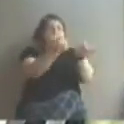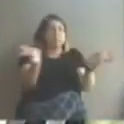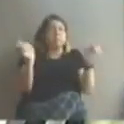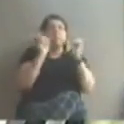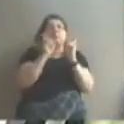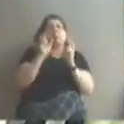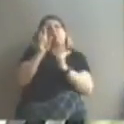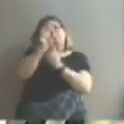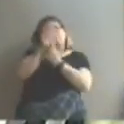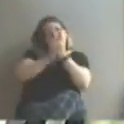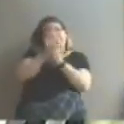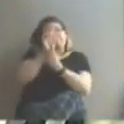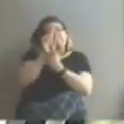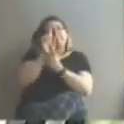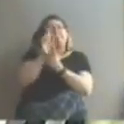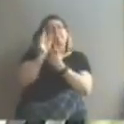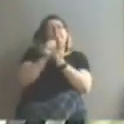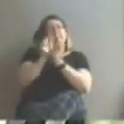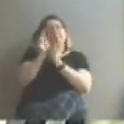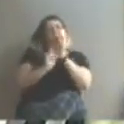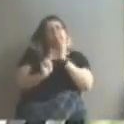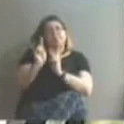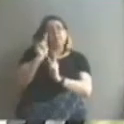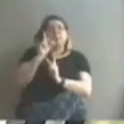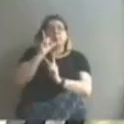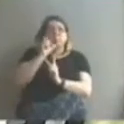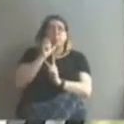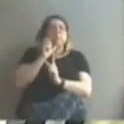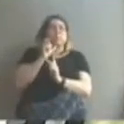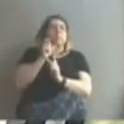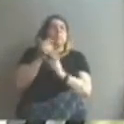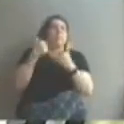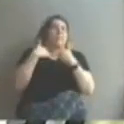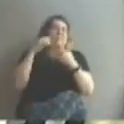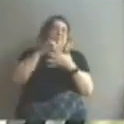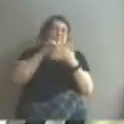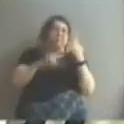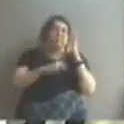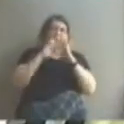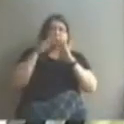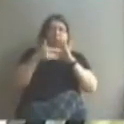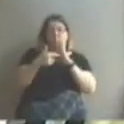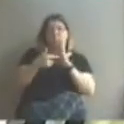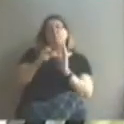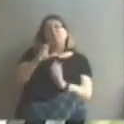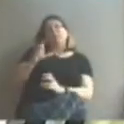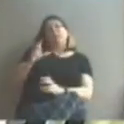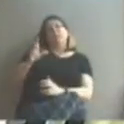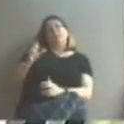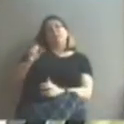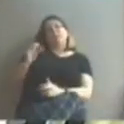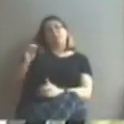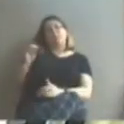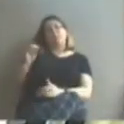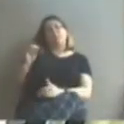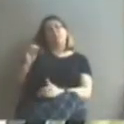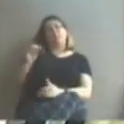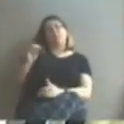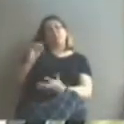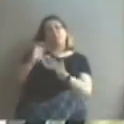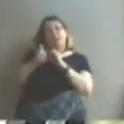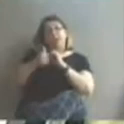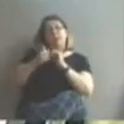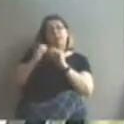individually with people who maintain these roles. I think your greater question was, so how does one come about